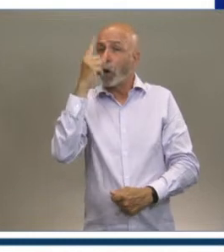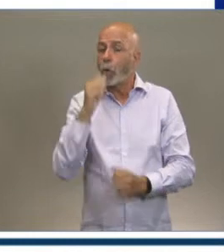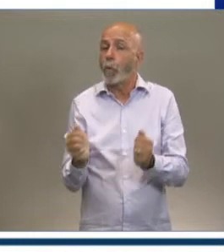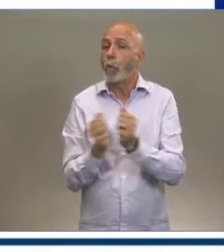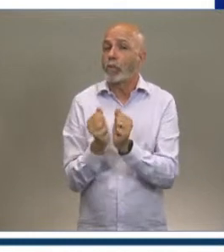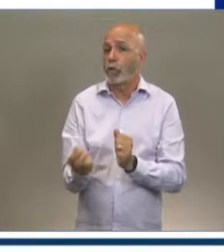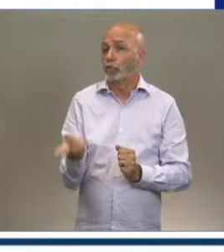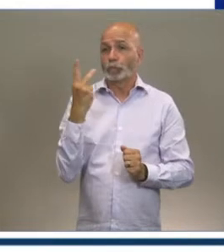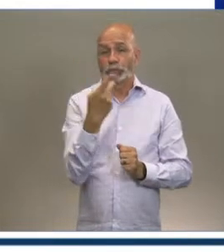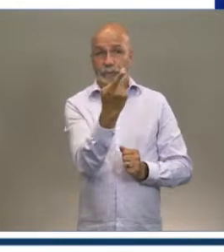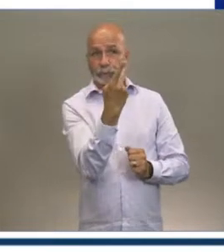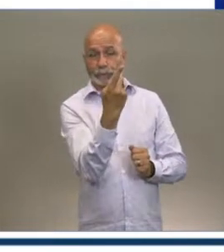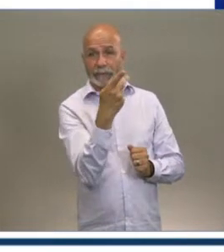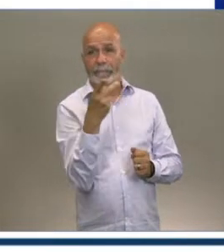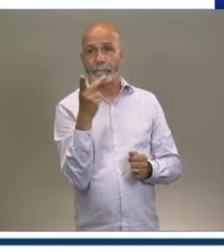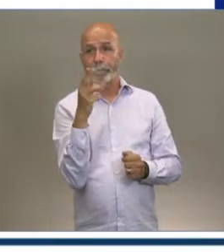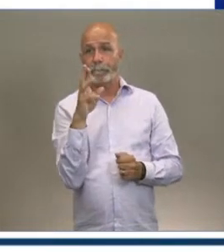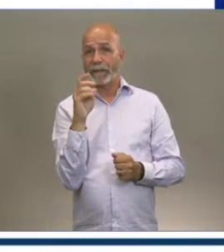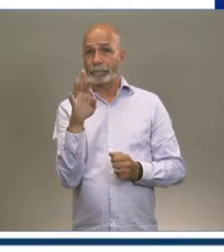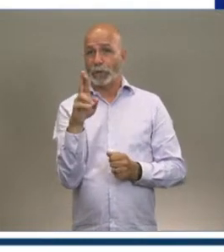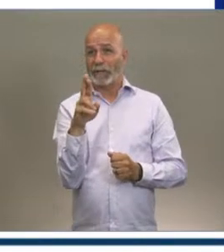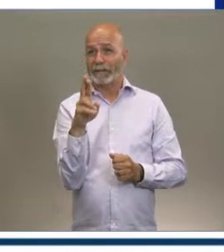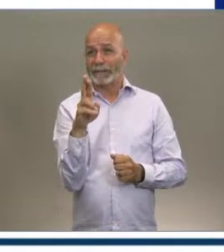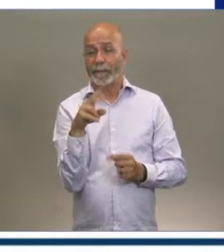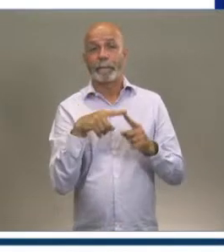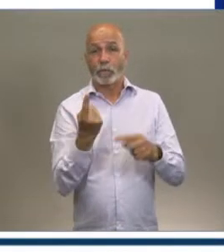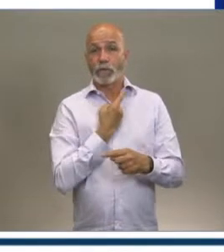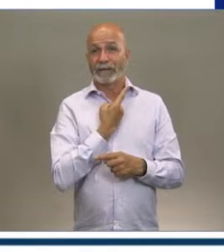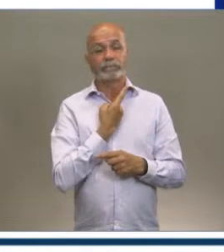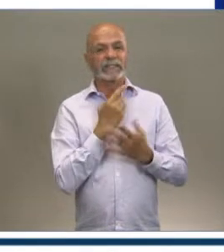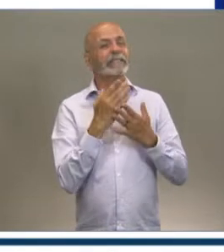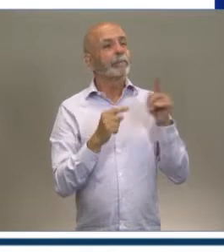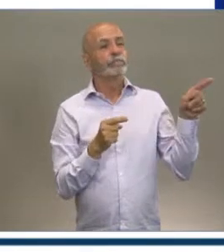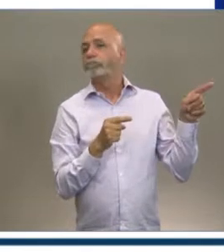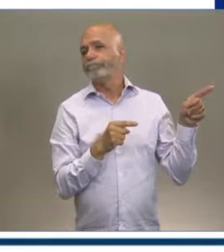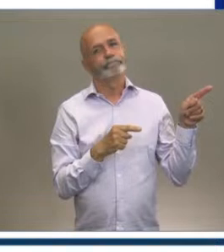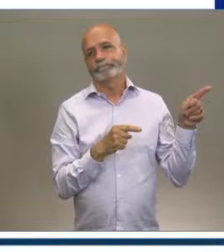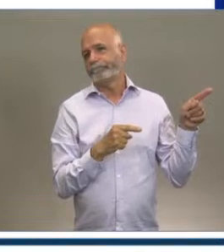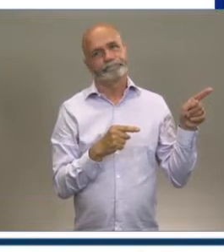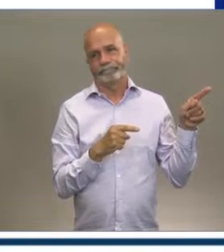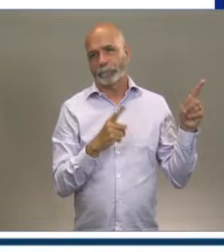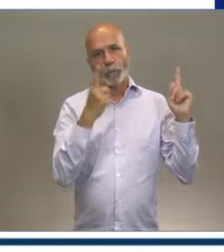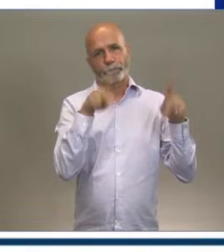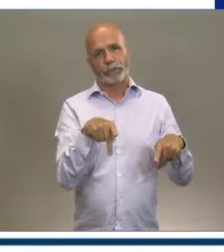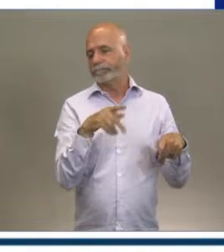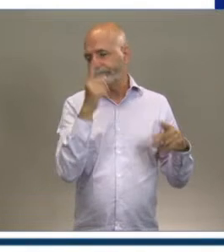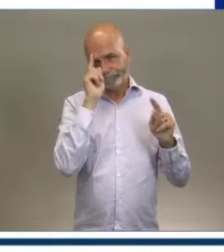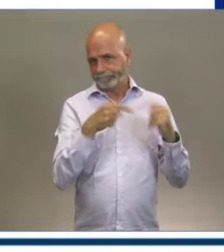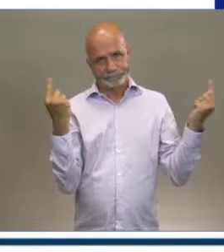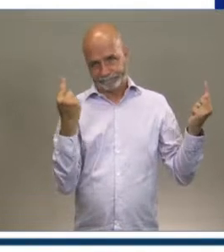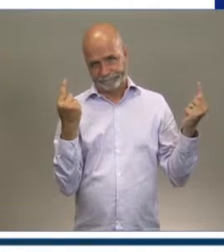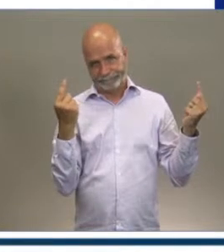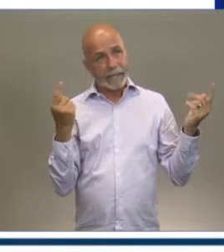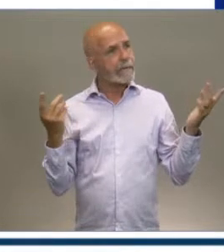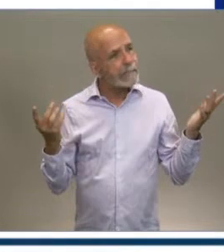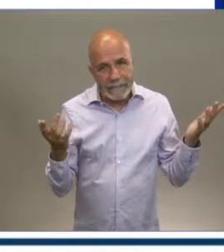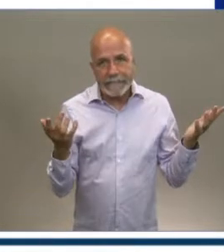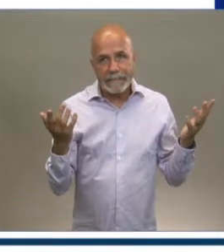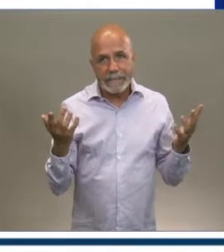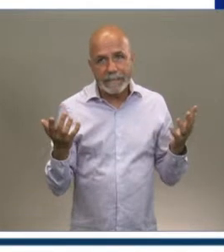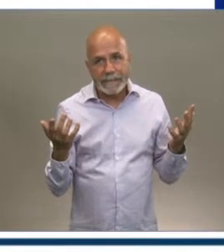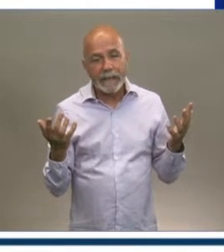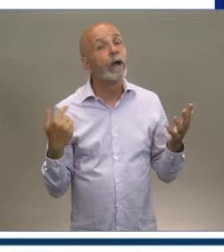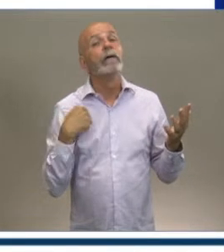that full agreement from one of the premiers, but because of that, I need to make sure that we're focused on the needs of